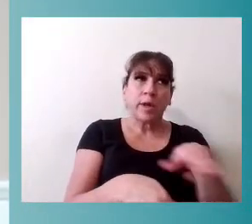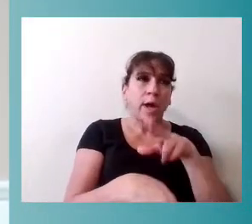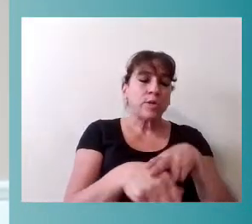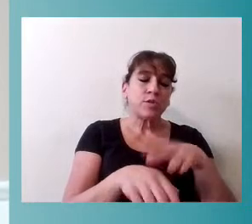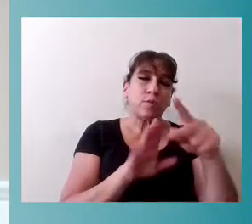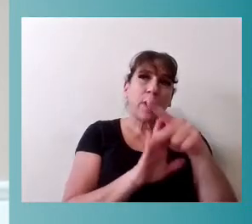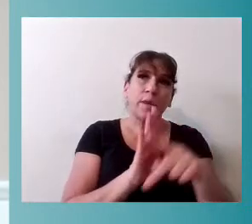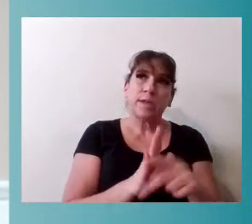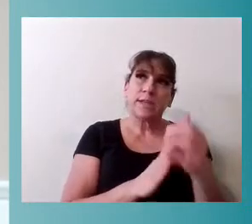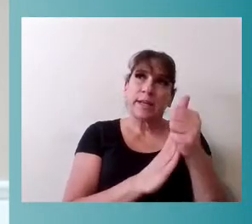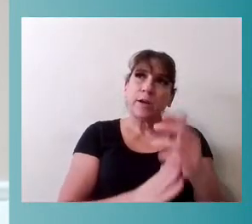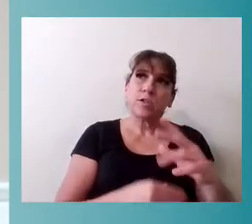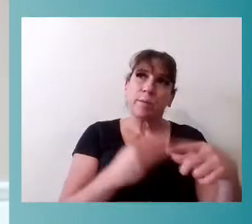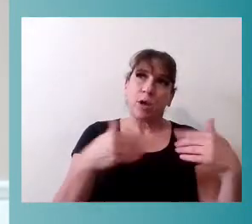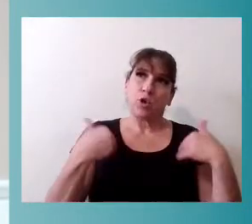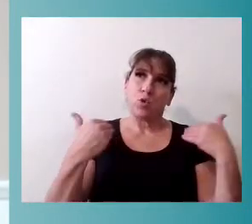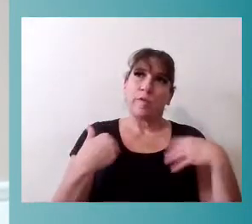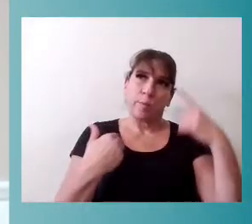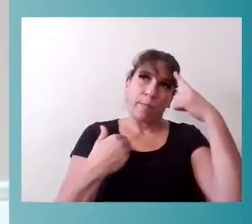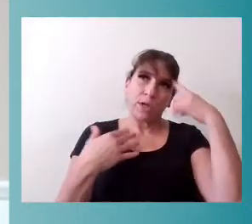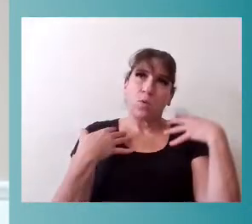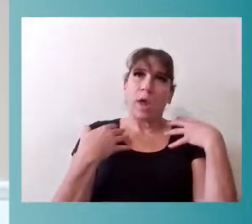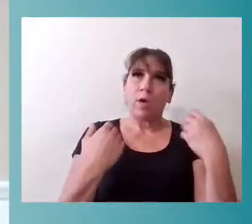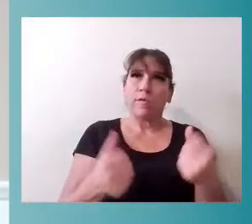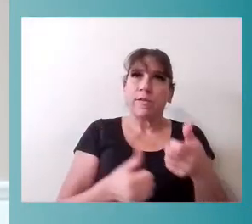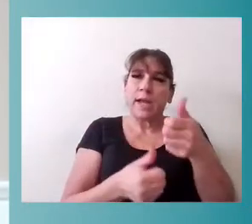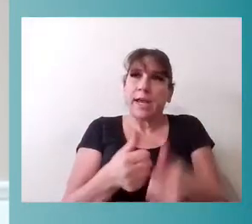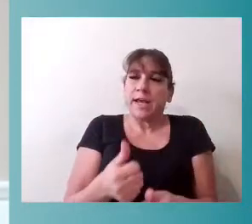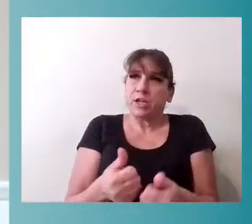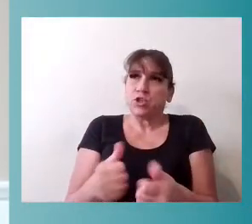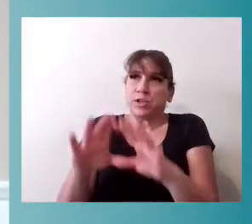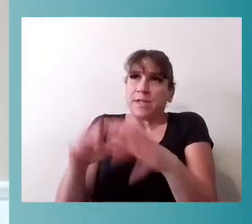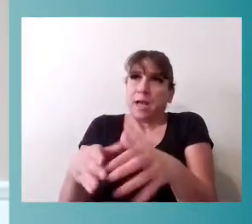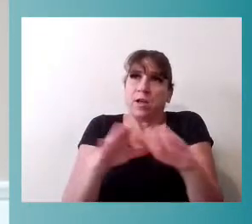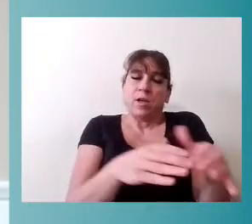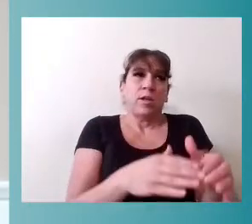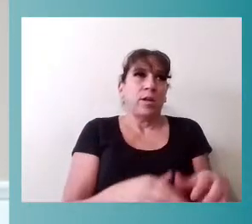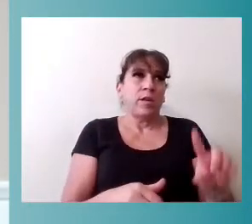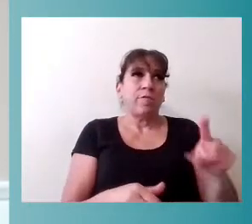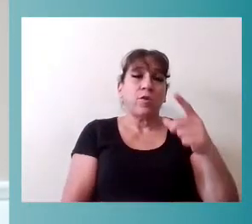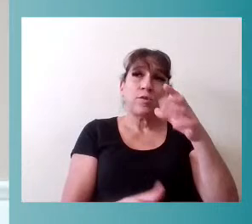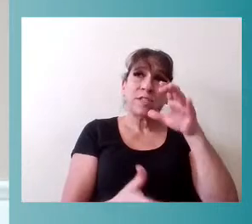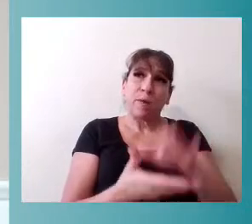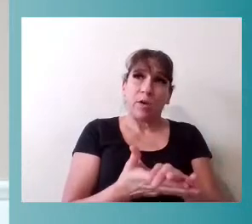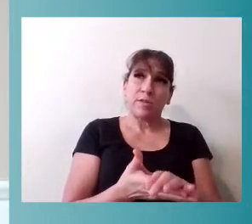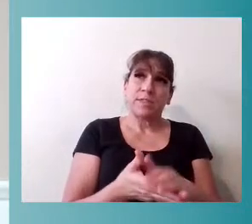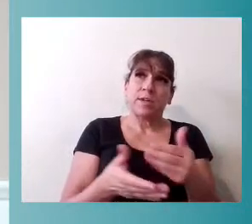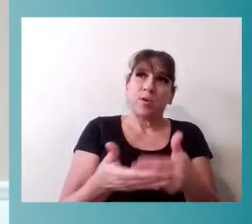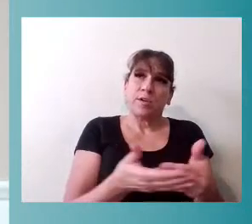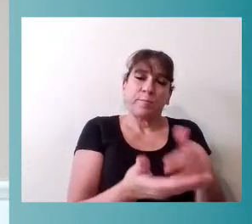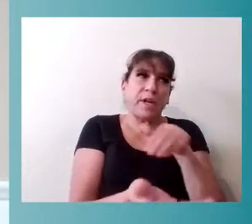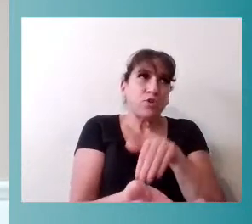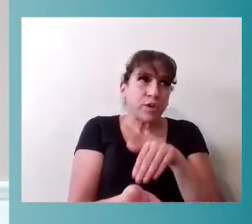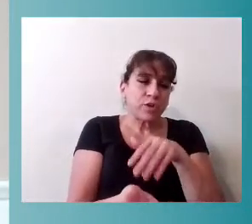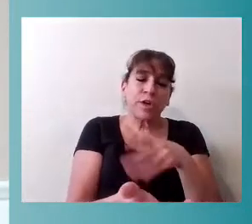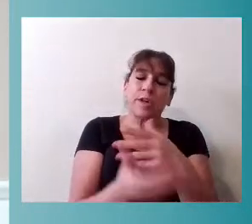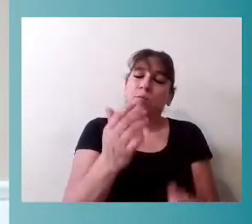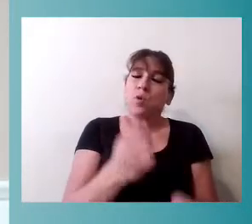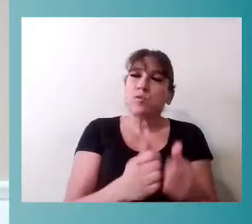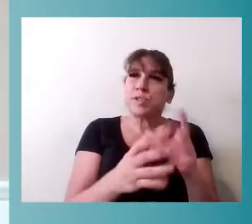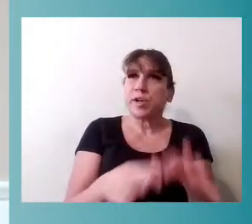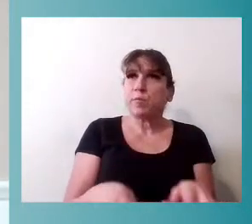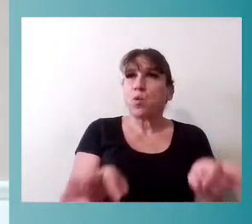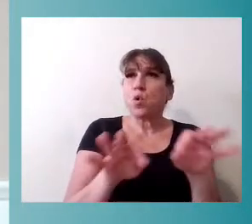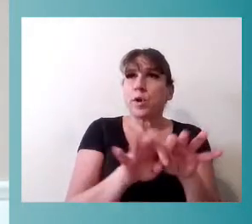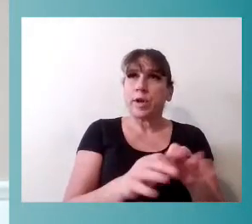about youth mental health. Each delegation included the first spouse, a pediatrician, and the most important advocates